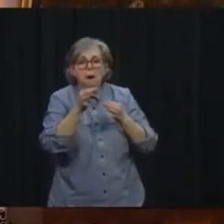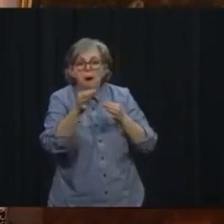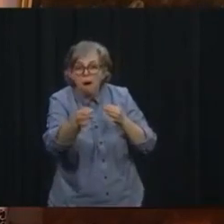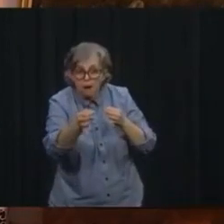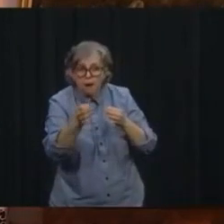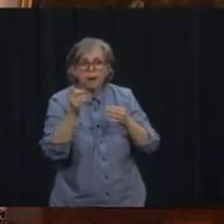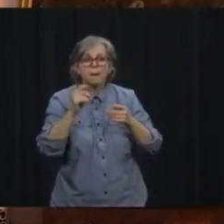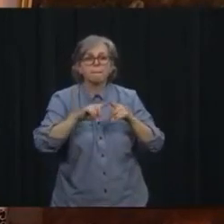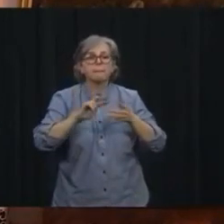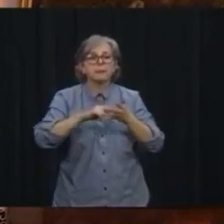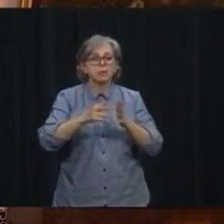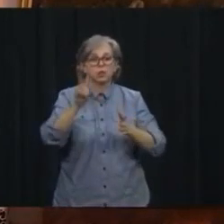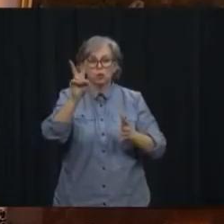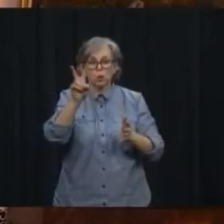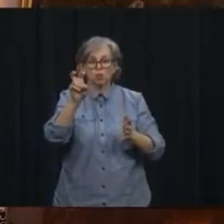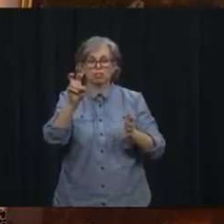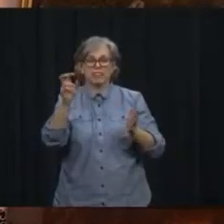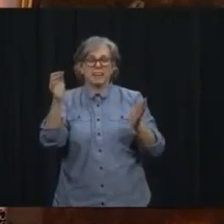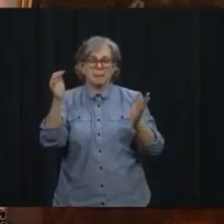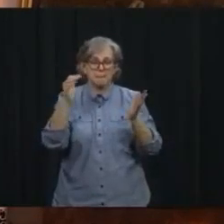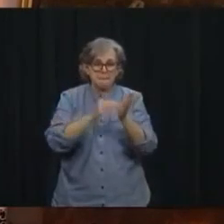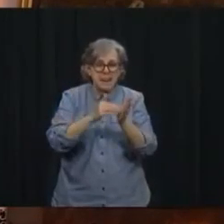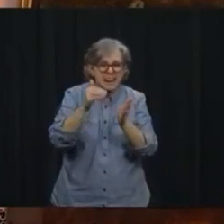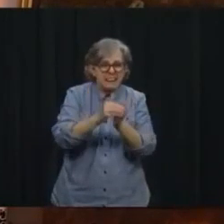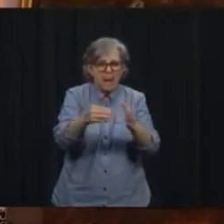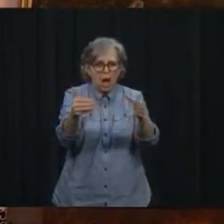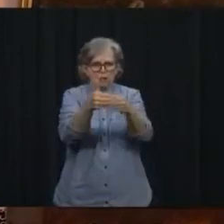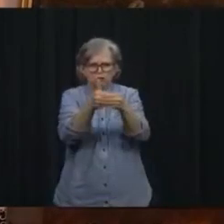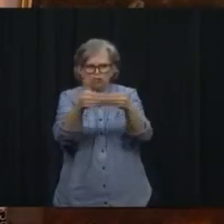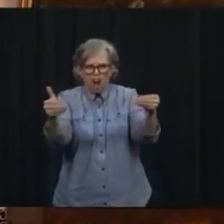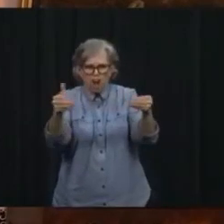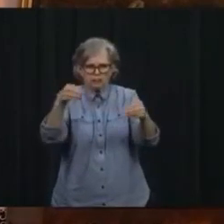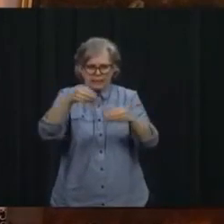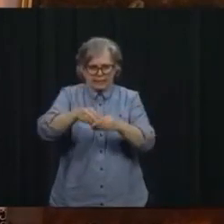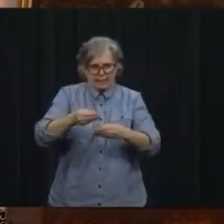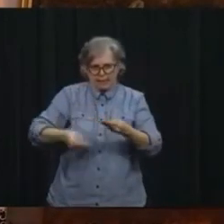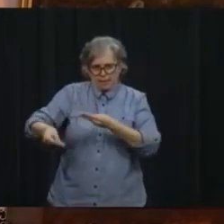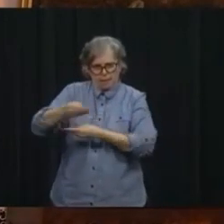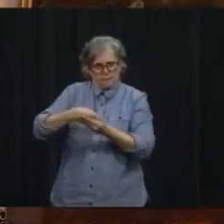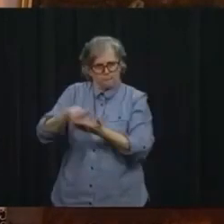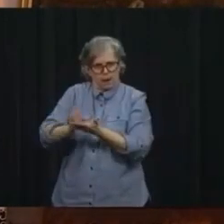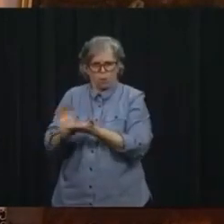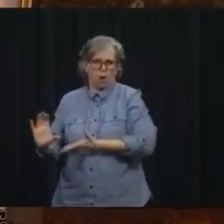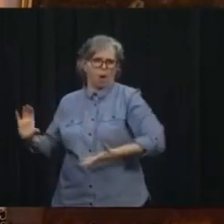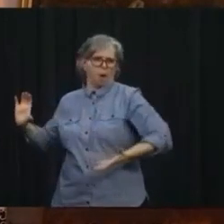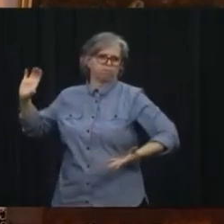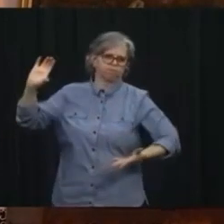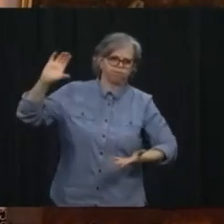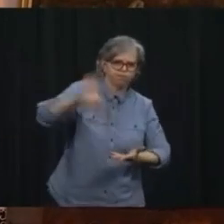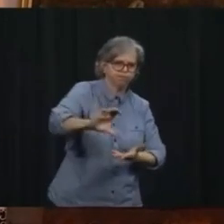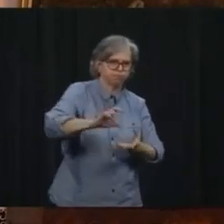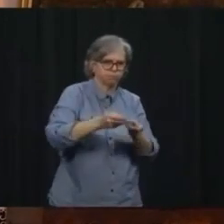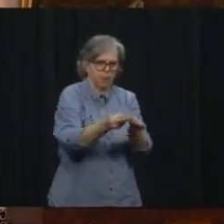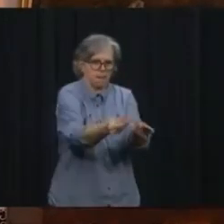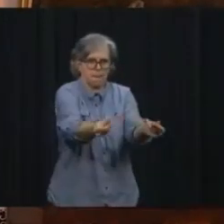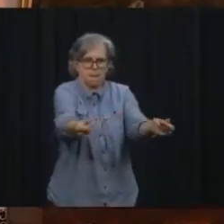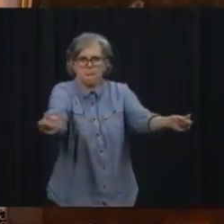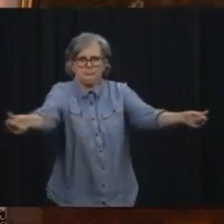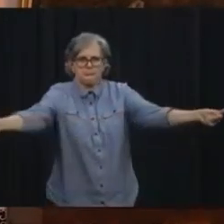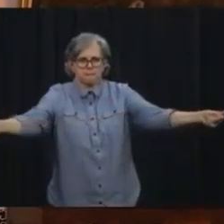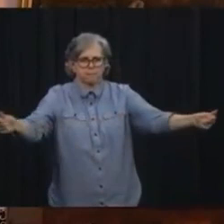on their great feedback. The first one is regarding the Bureau of Workers' Compensation. Bureau of Workers'